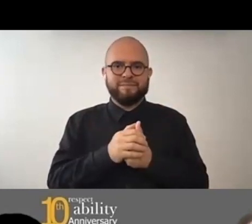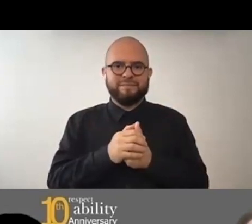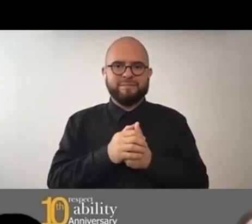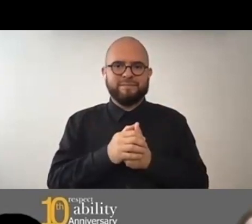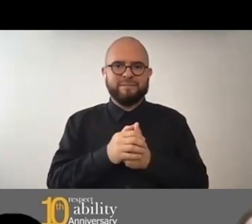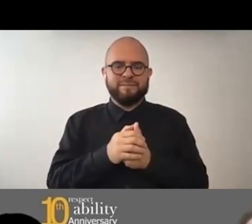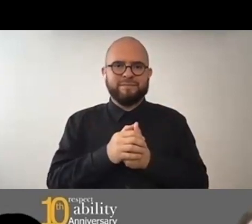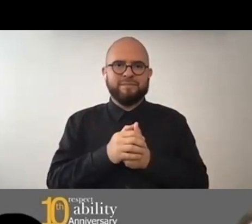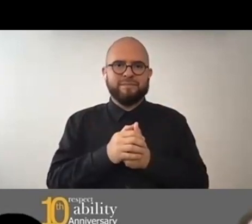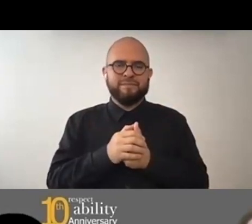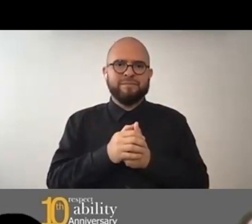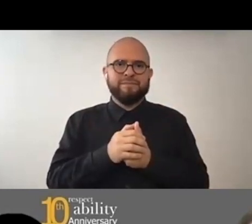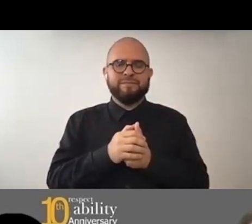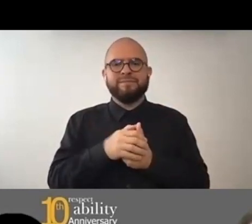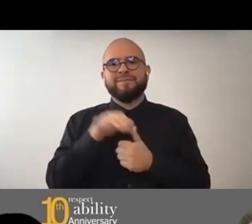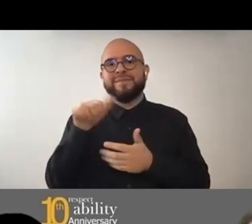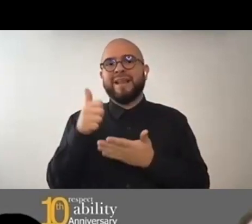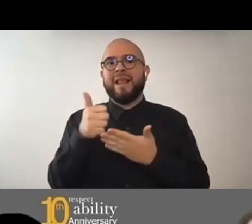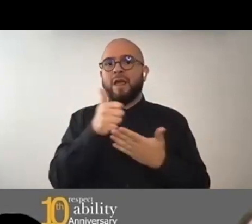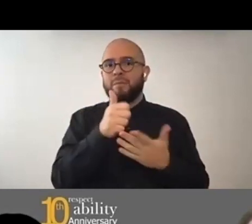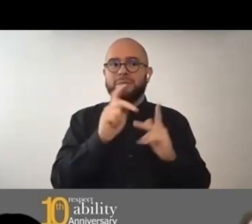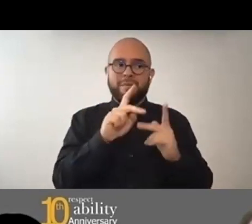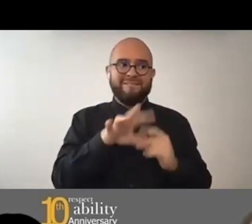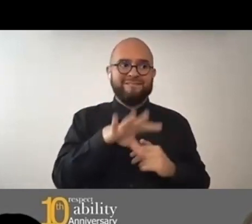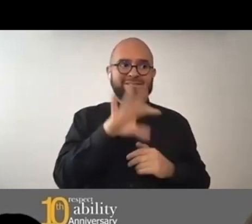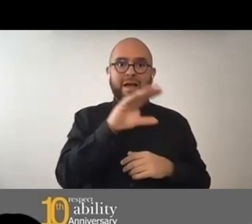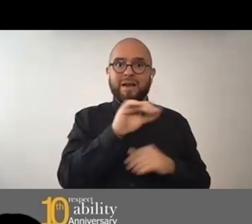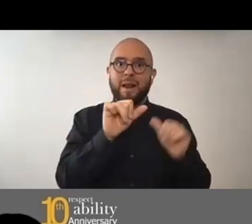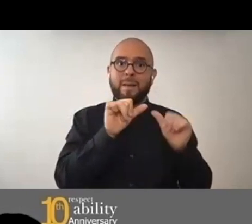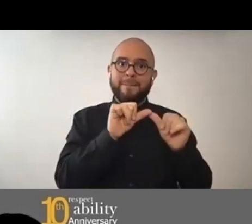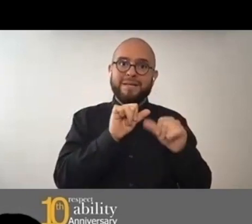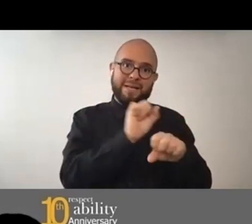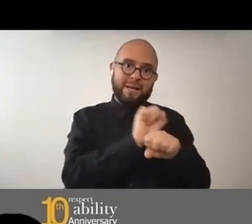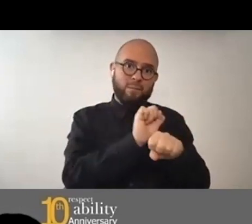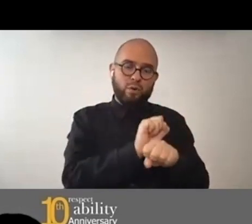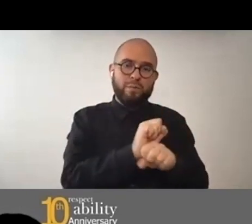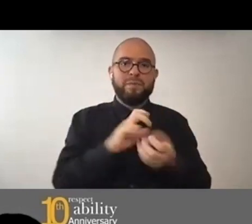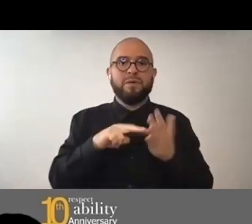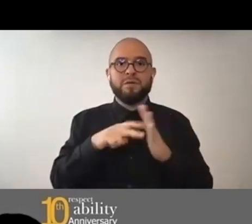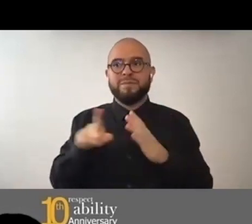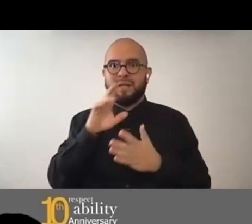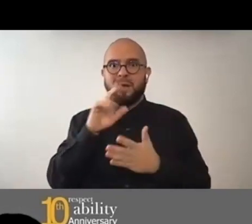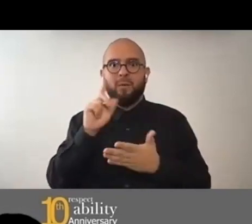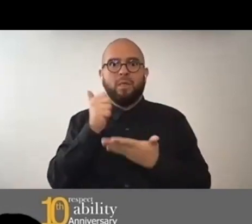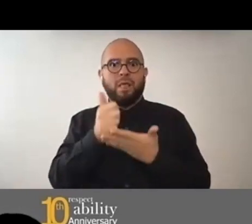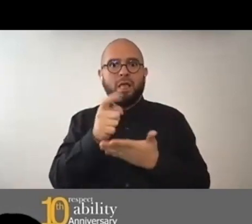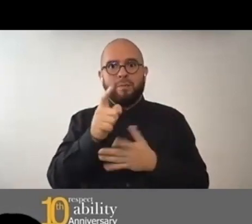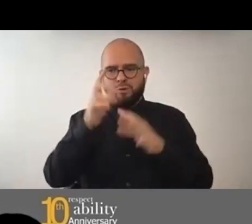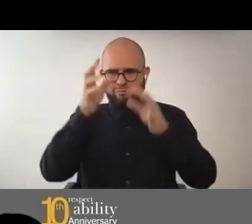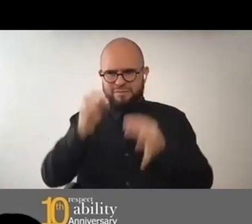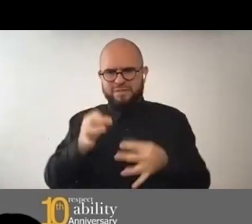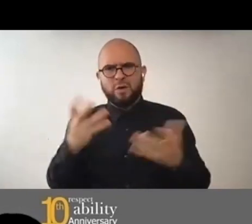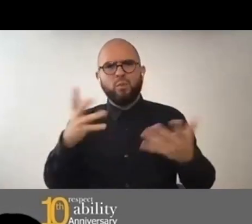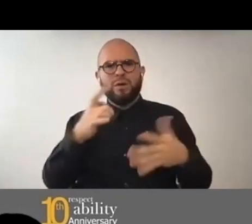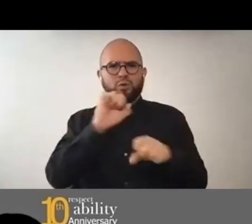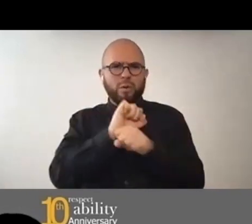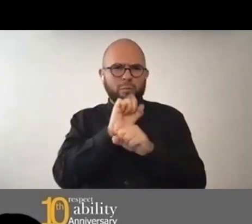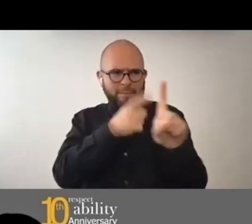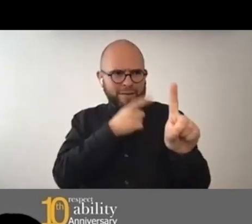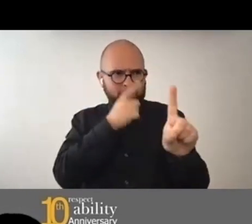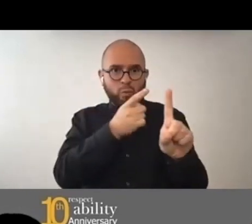disabilities find and maintain employment. And so they can help you to determine employment goal if you don't have one already, and to determine